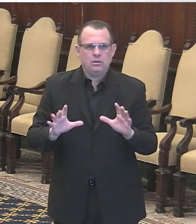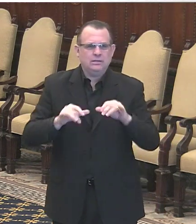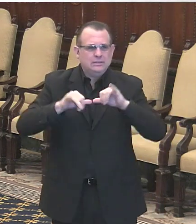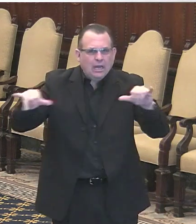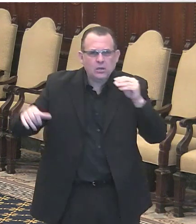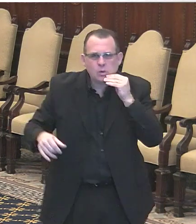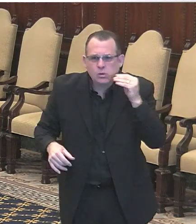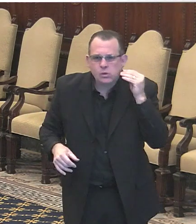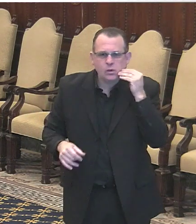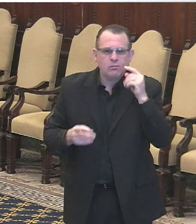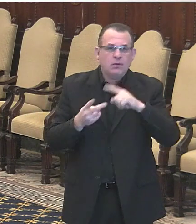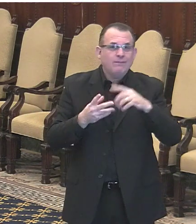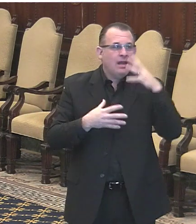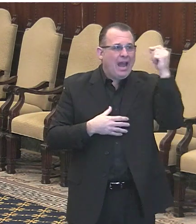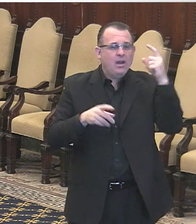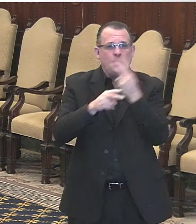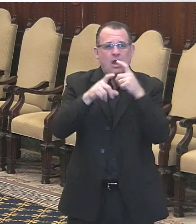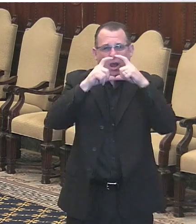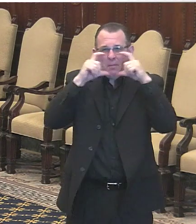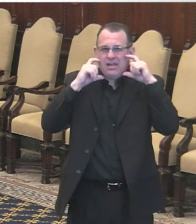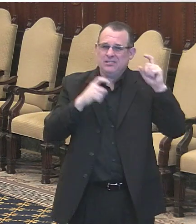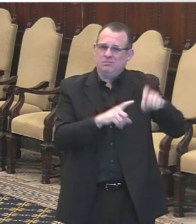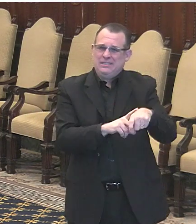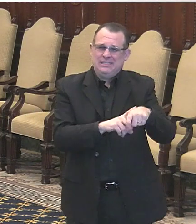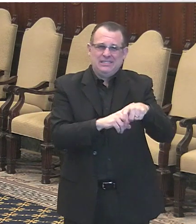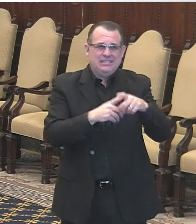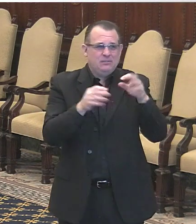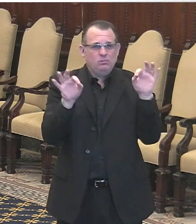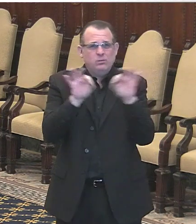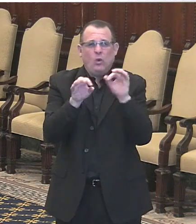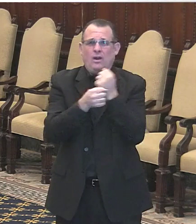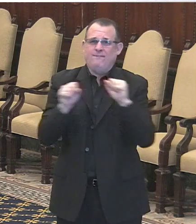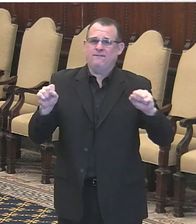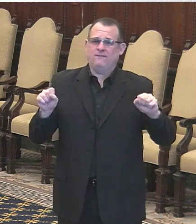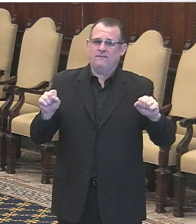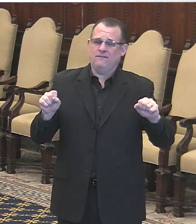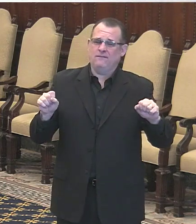stay safe. Now, Dr. Farley, please give us your daily update.